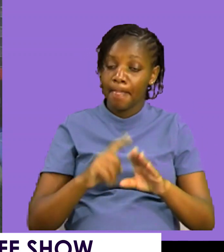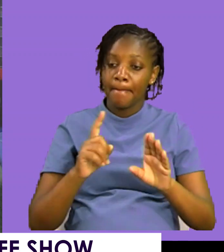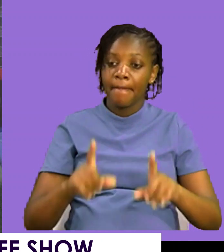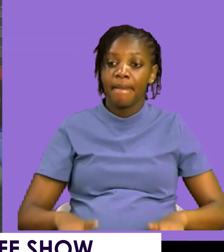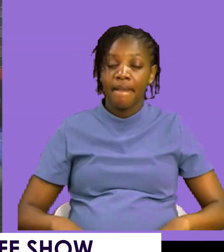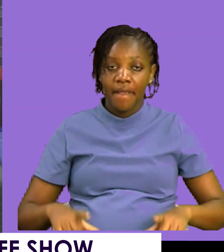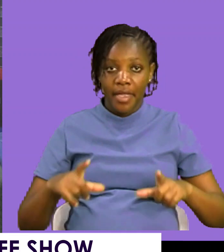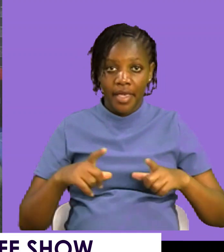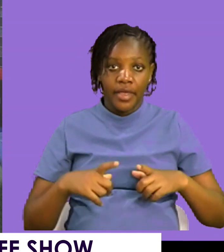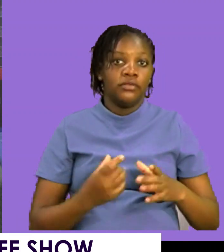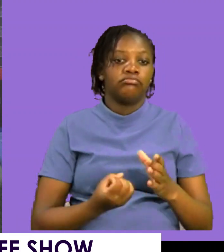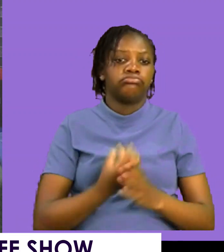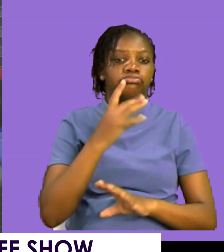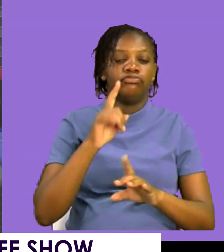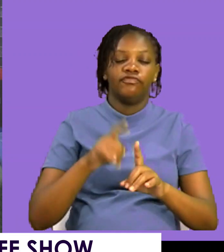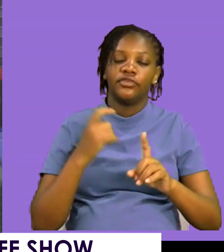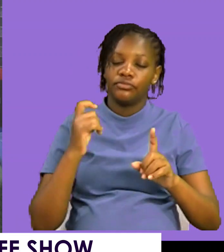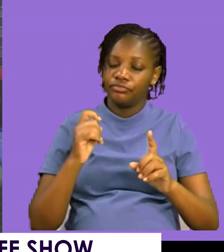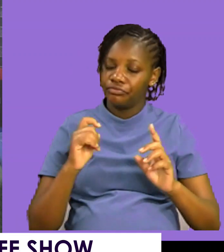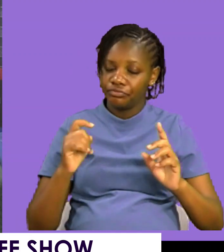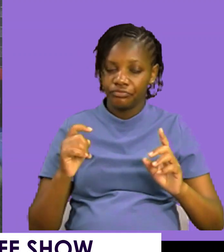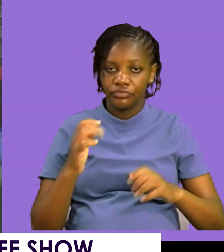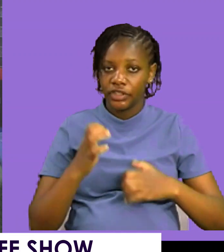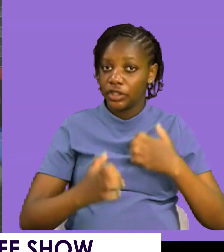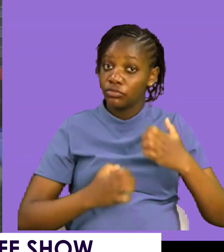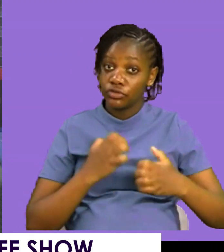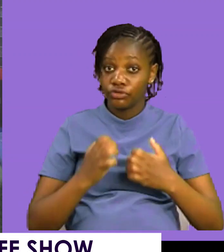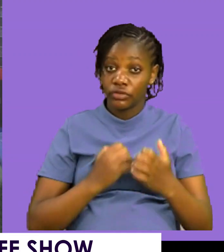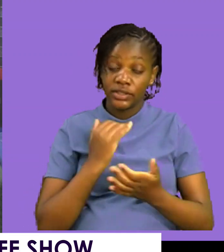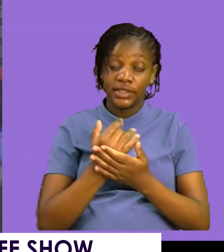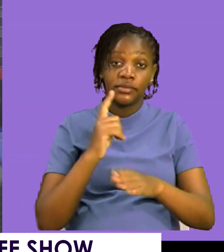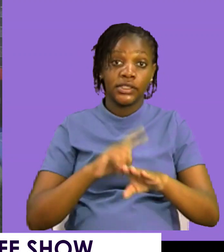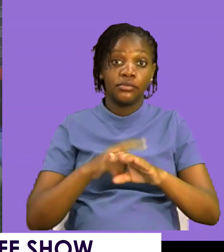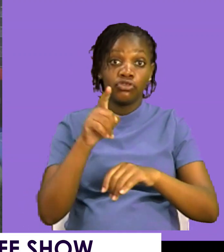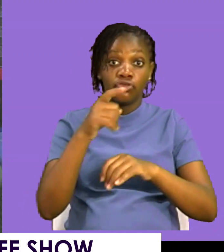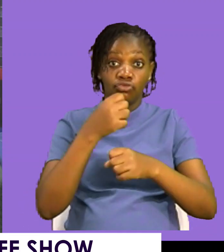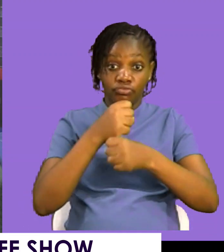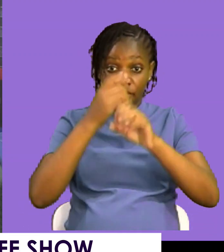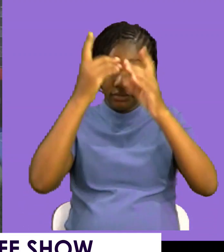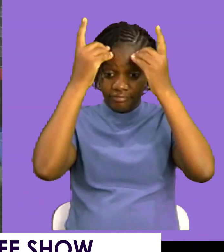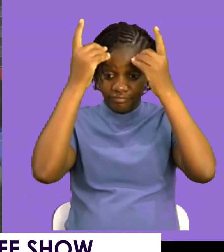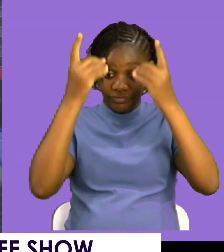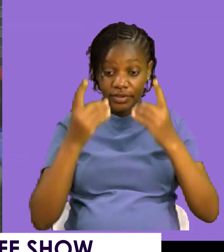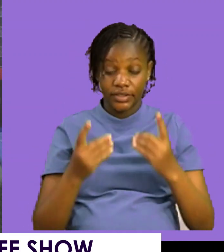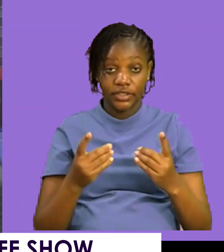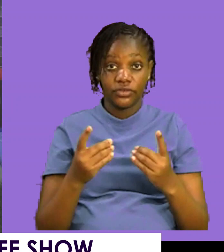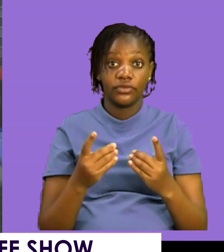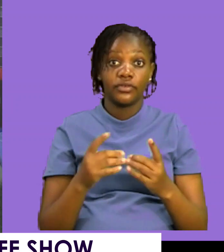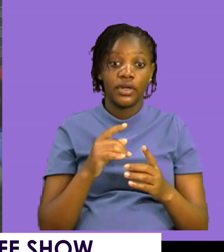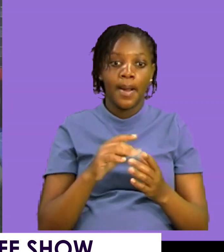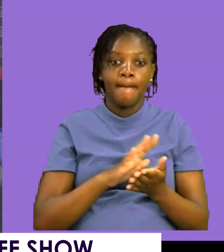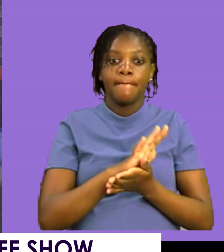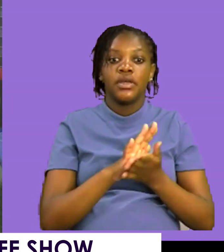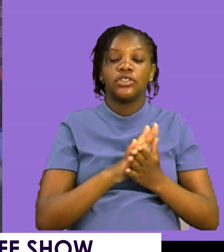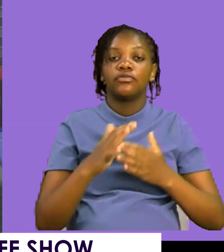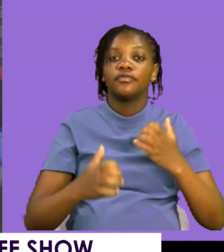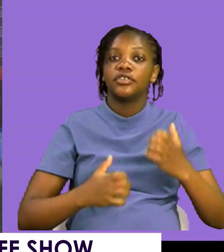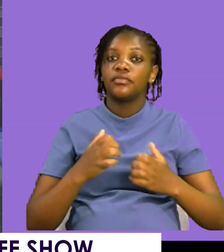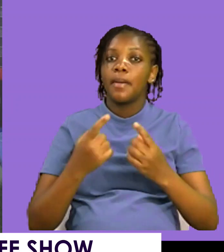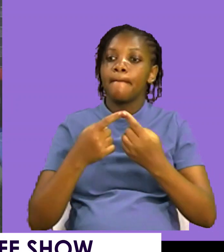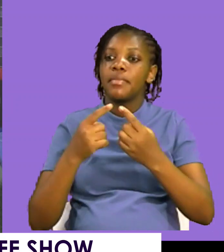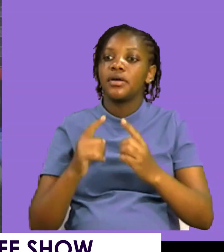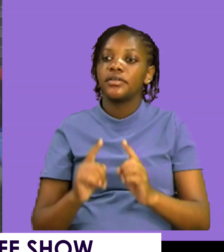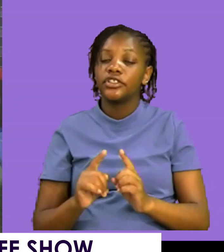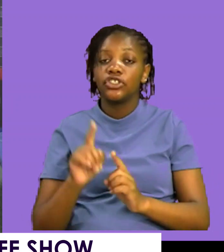stem from your emotions. You make decisions many times from the emotional angle, yet you only take